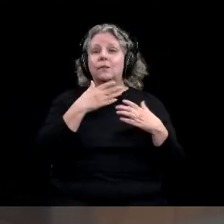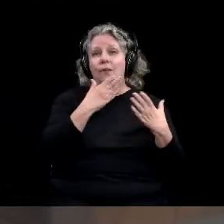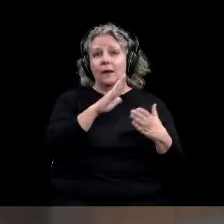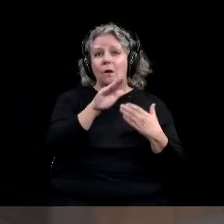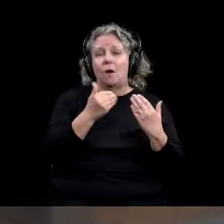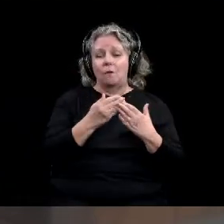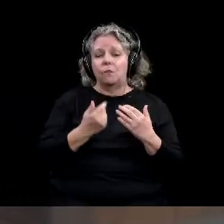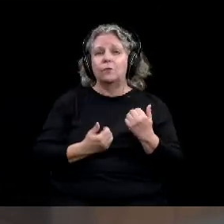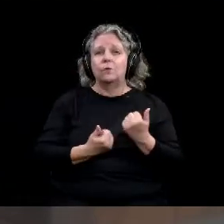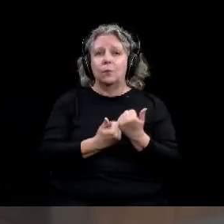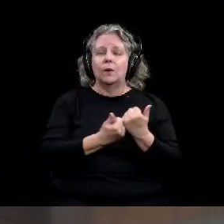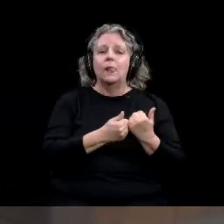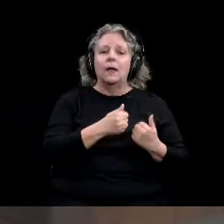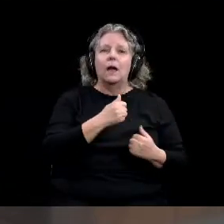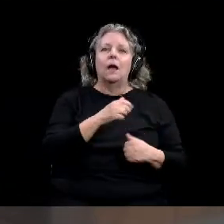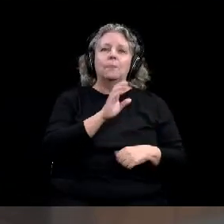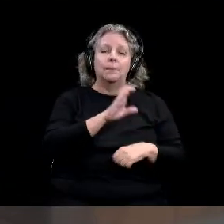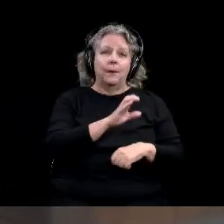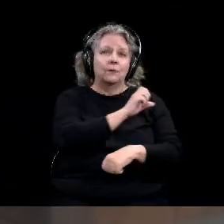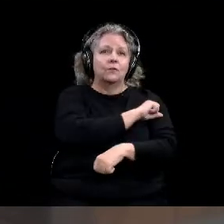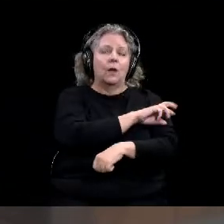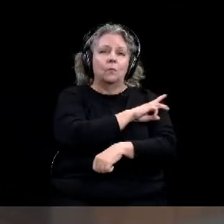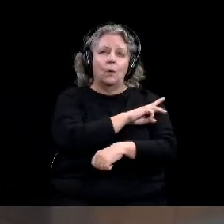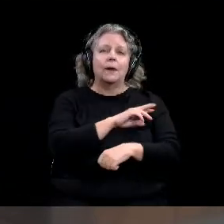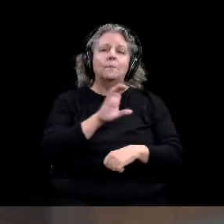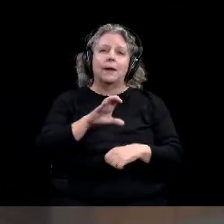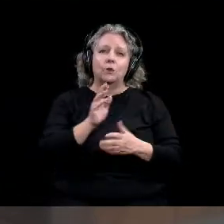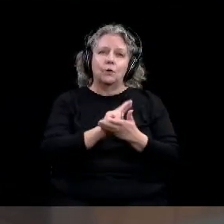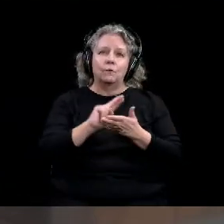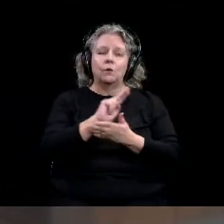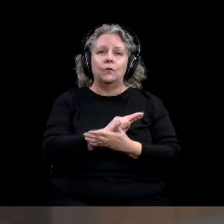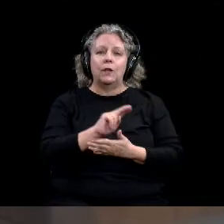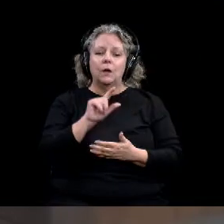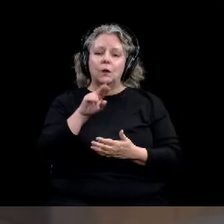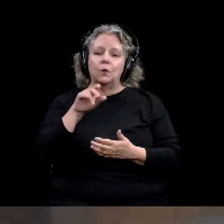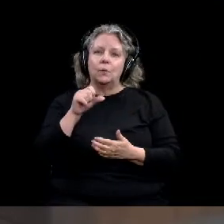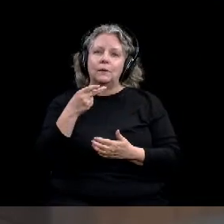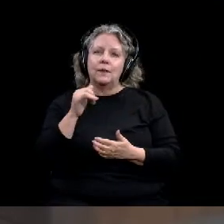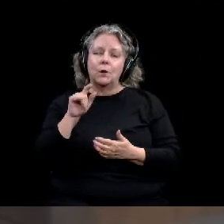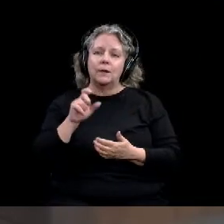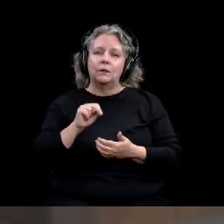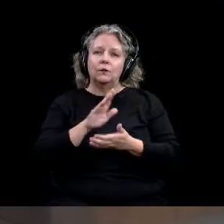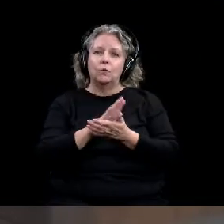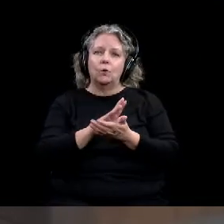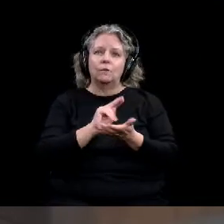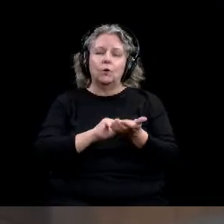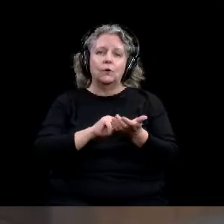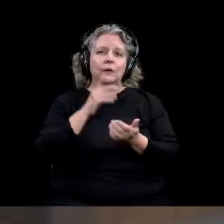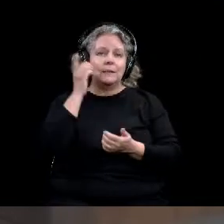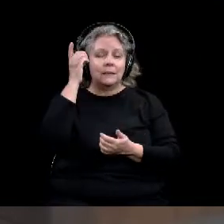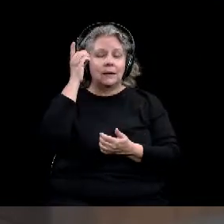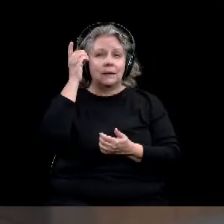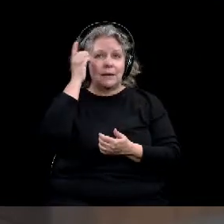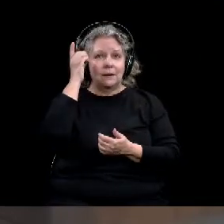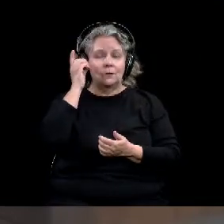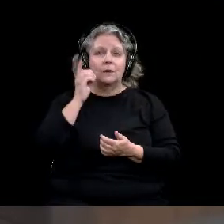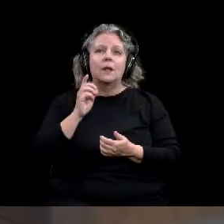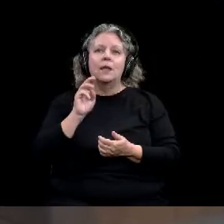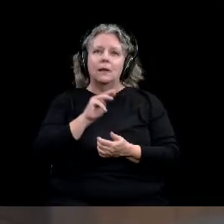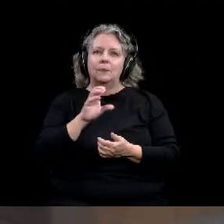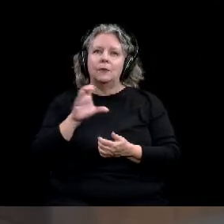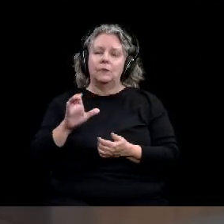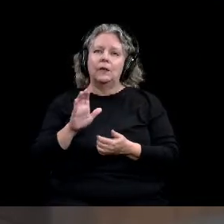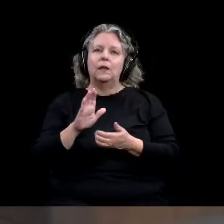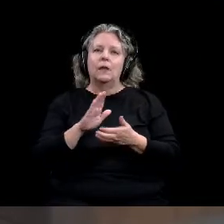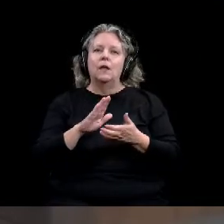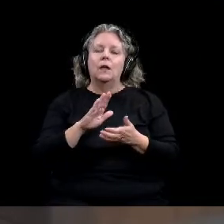School of Nursing in Dallas, McLennan Community College School of Nursing, Tarleton State University School of Nursing,